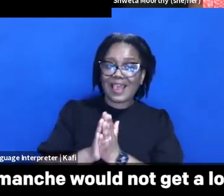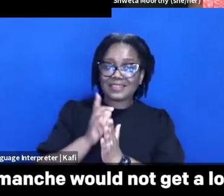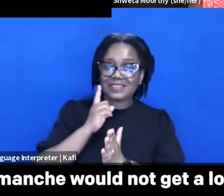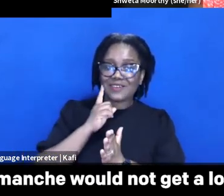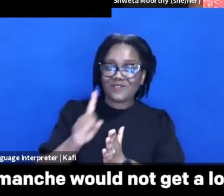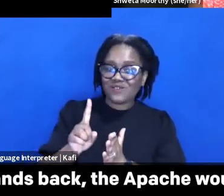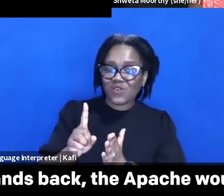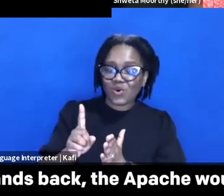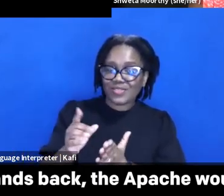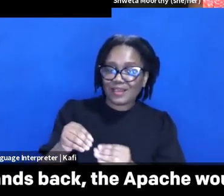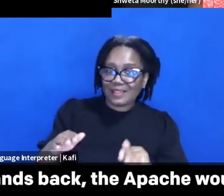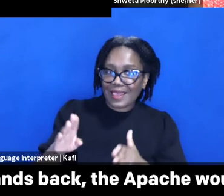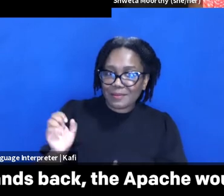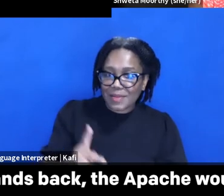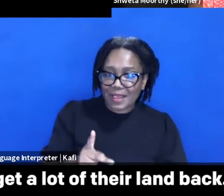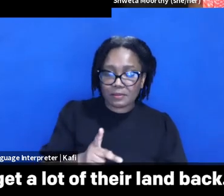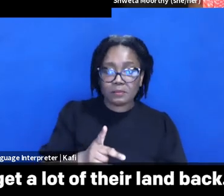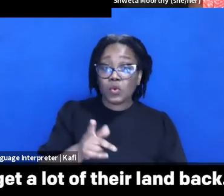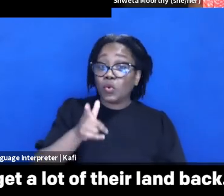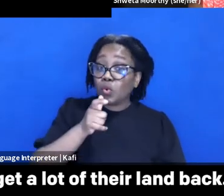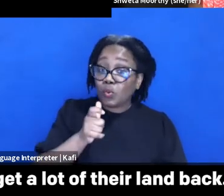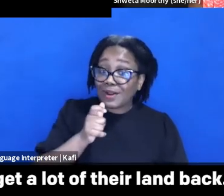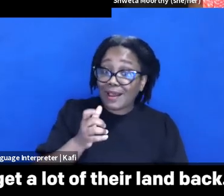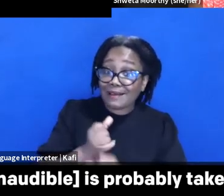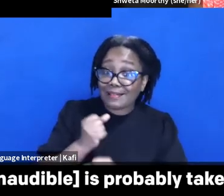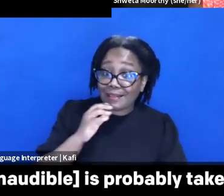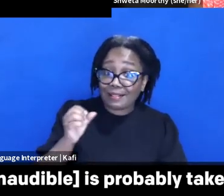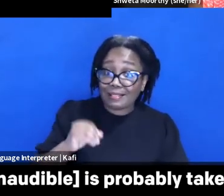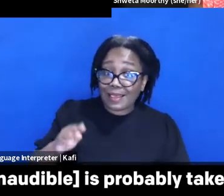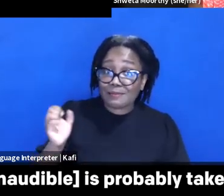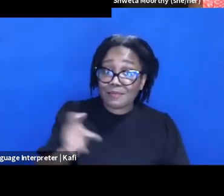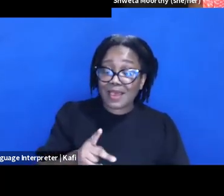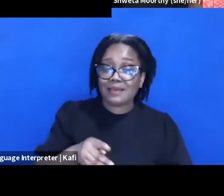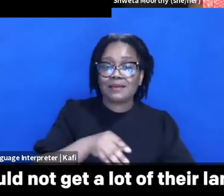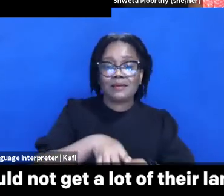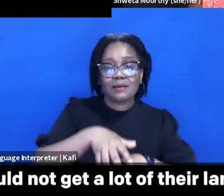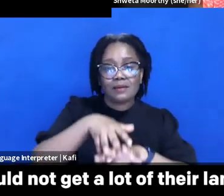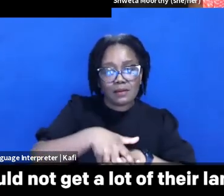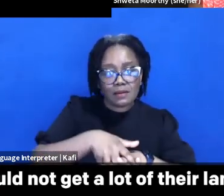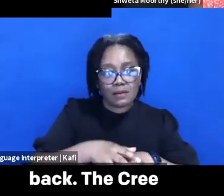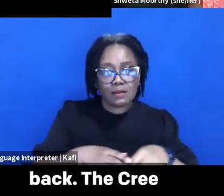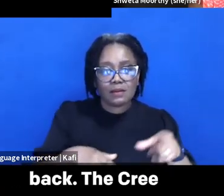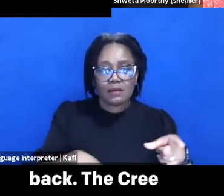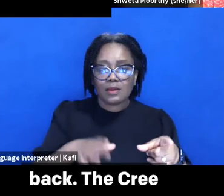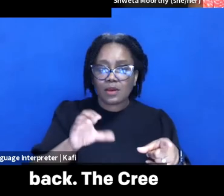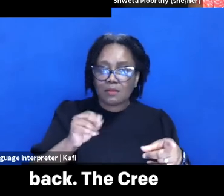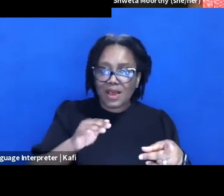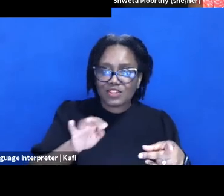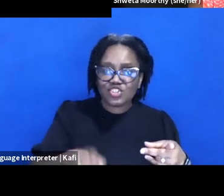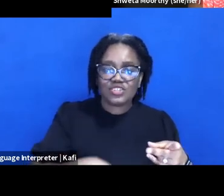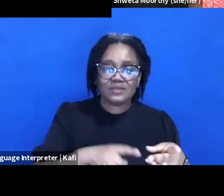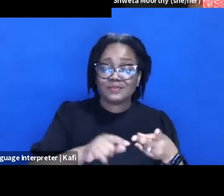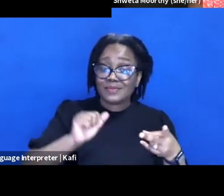Comanche would not get a lot of their land back. The Apache would not get a lot of their land back. The Hopi and the Wahwetakans would not get a lot of their land back. The